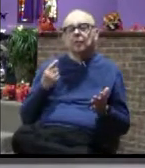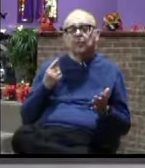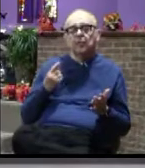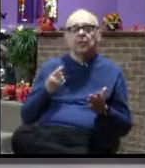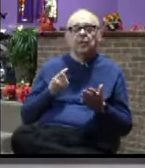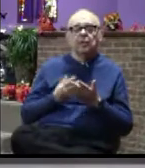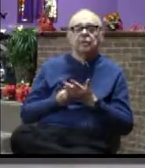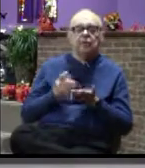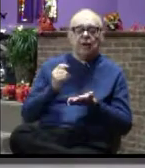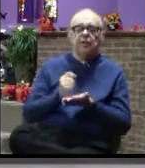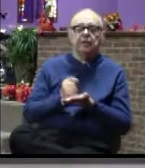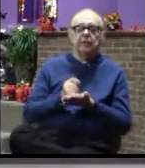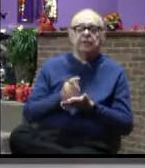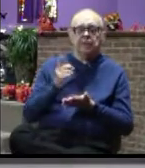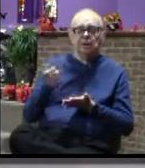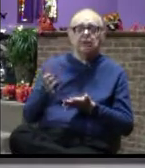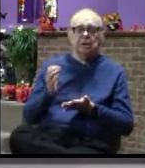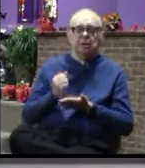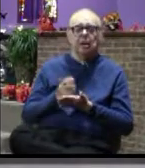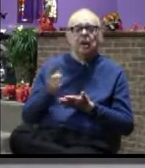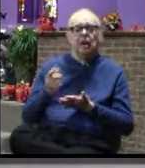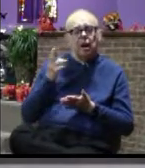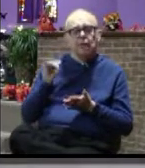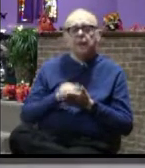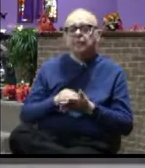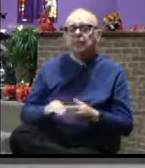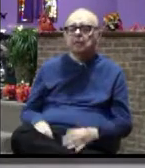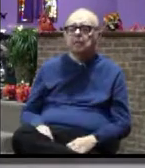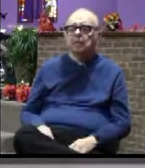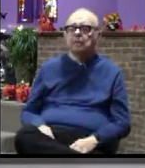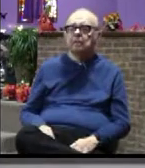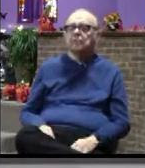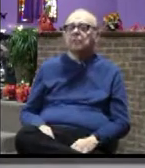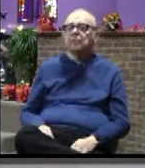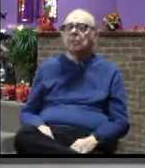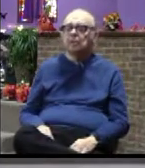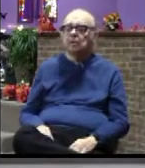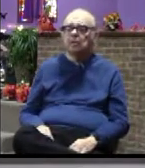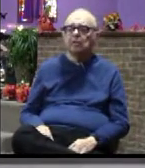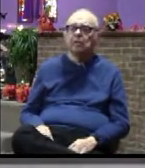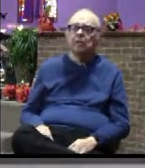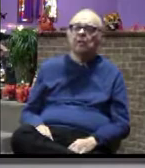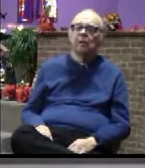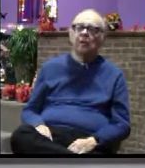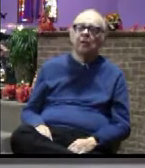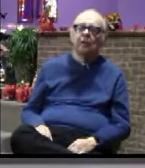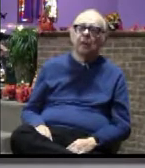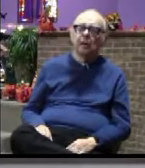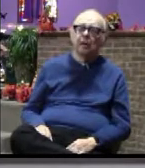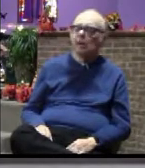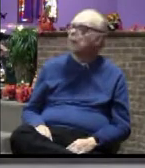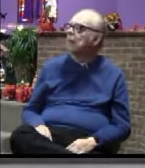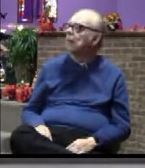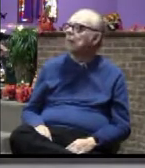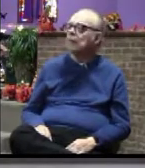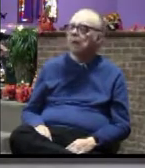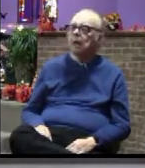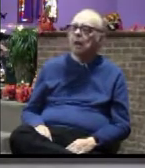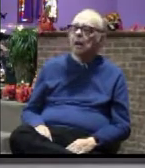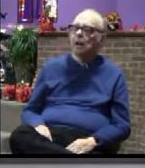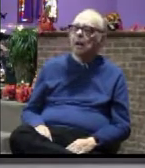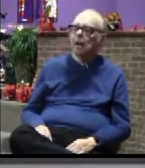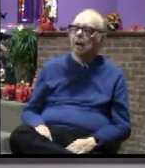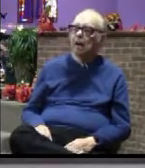think there's a good therapist down here you know that I've heard about they'll do that next slide mark